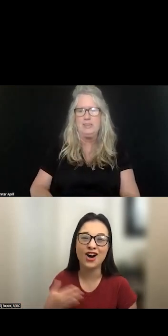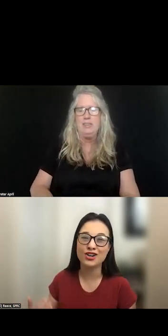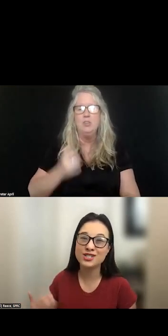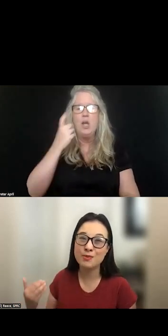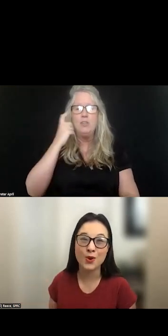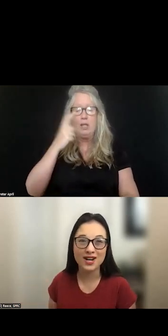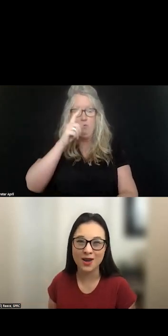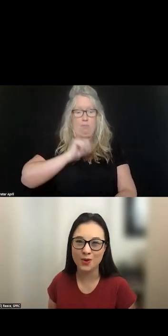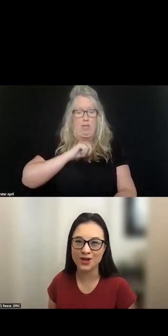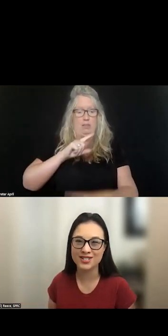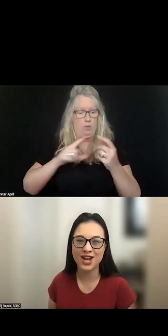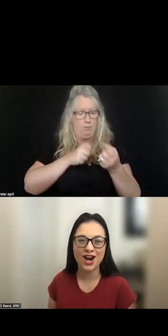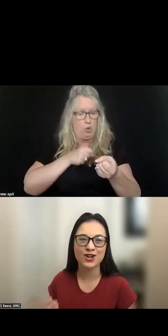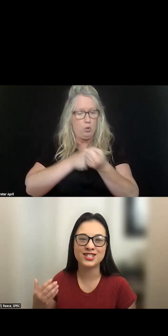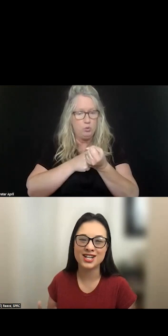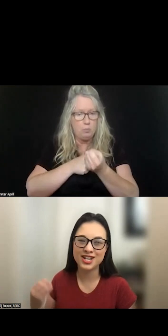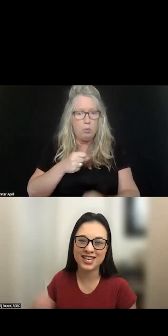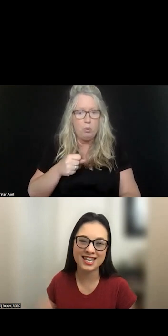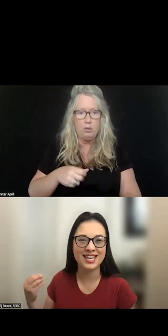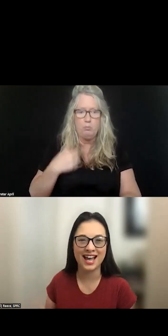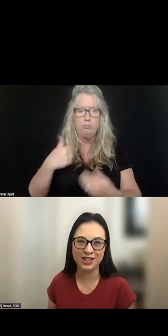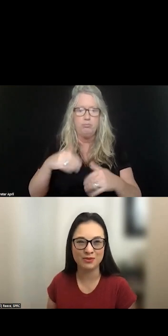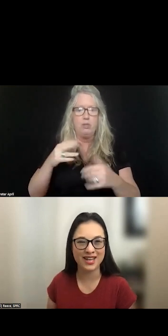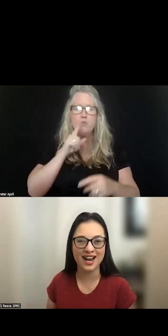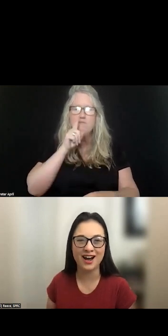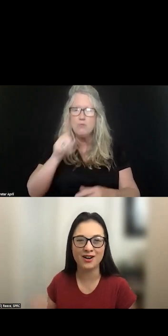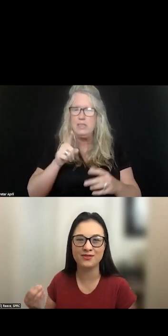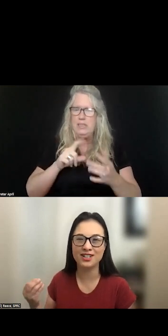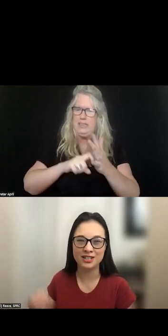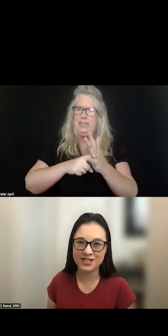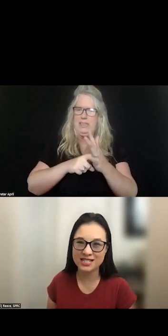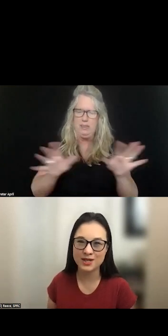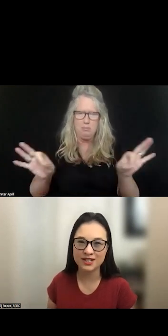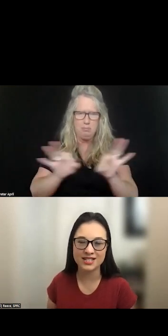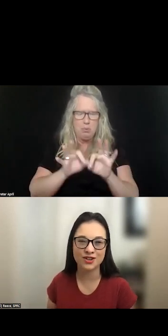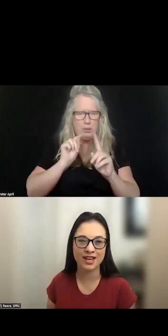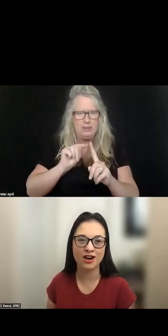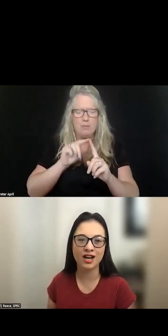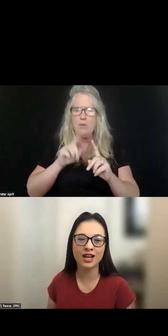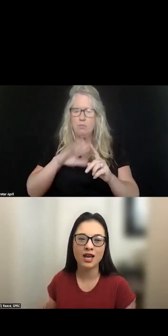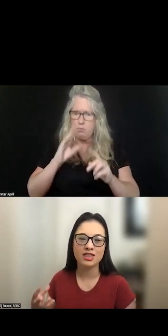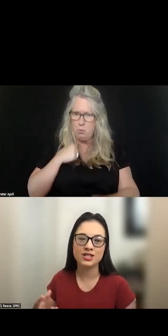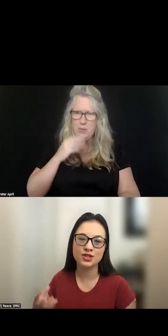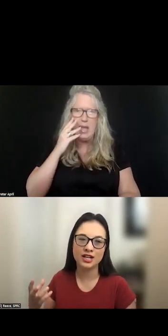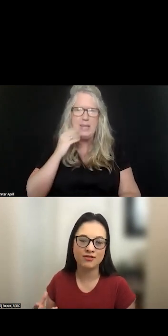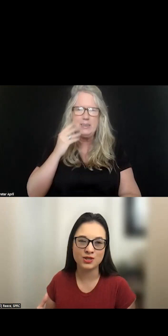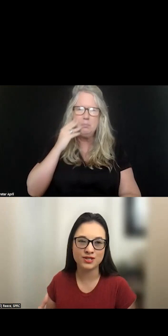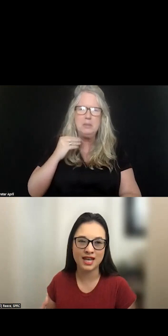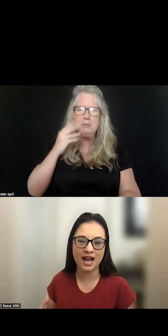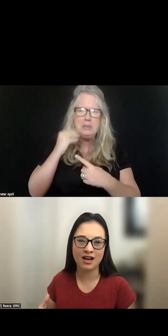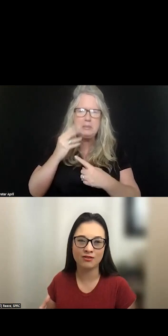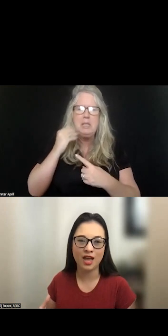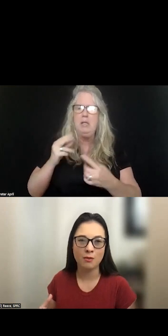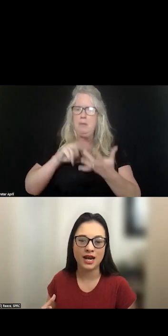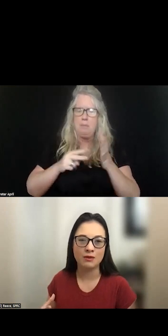me, our support networks are such a key element of lived experience, are they not? These are individuals